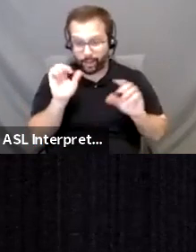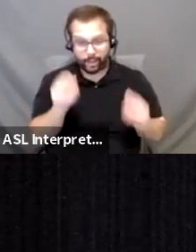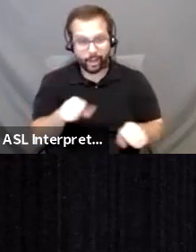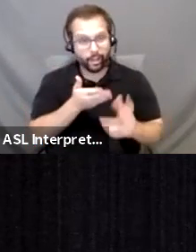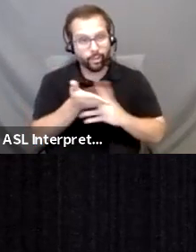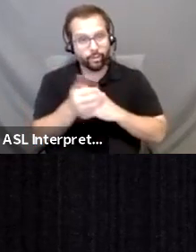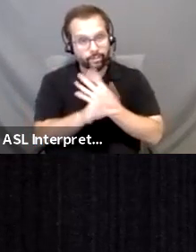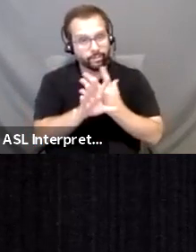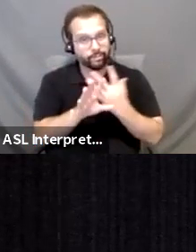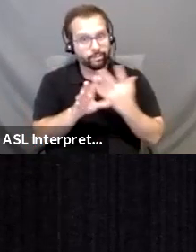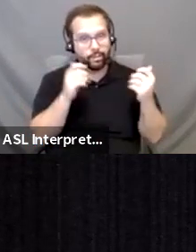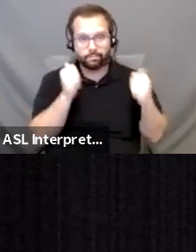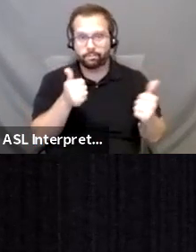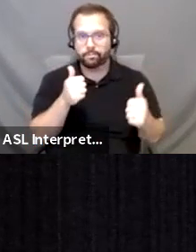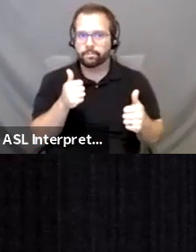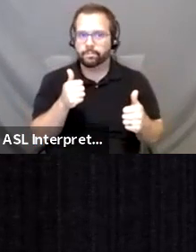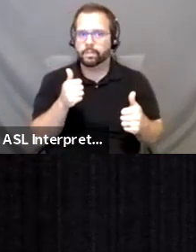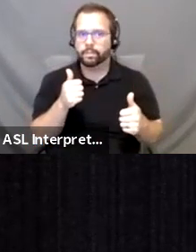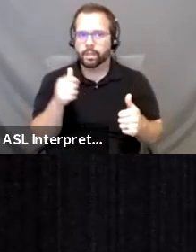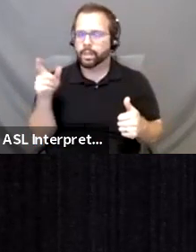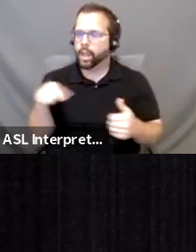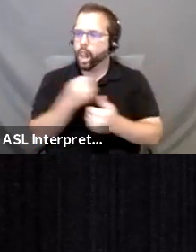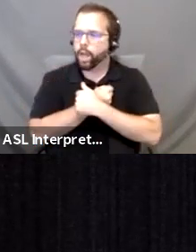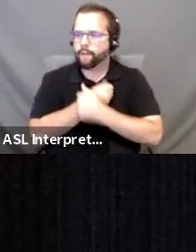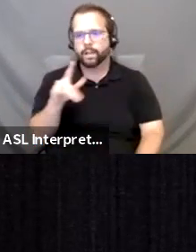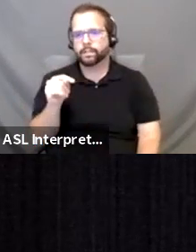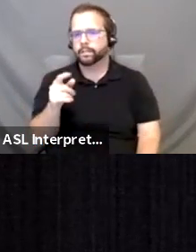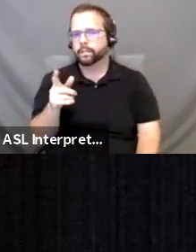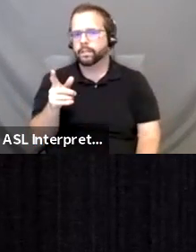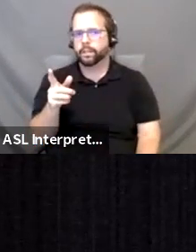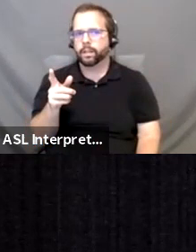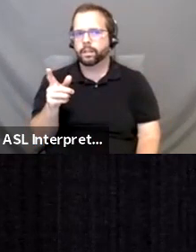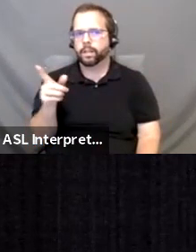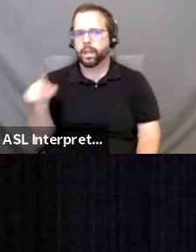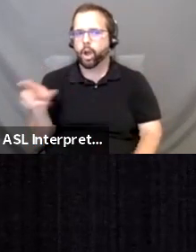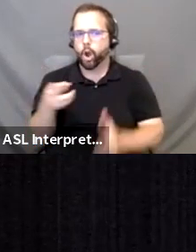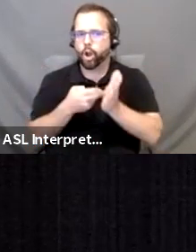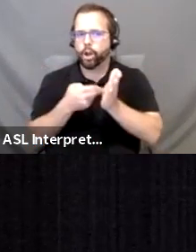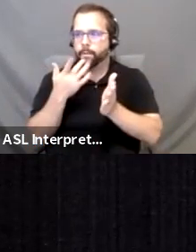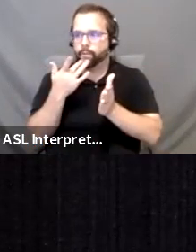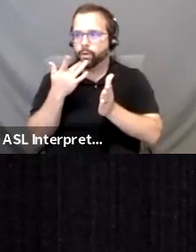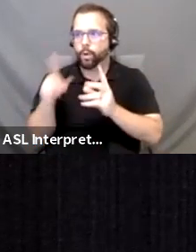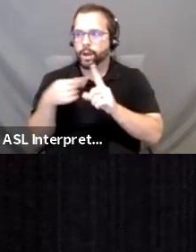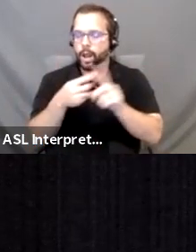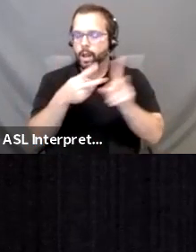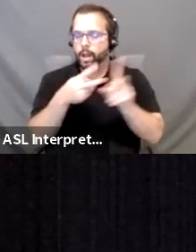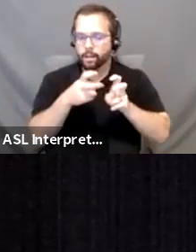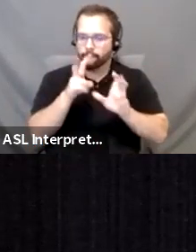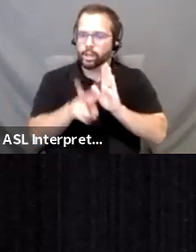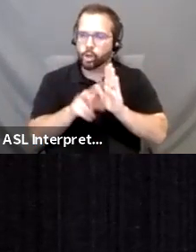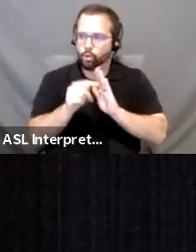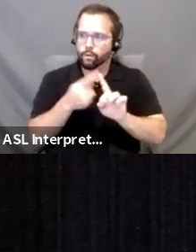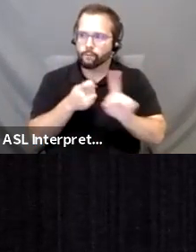They love it. They love the food ones, and they honestly prefer when I get the videos from the locals about about their